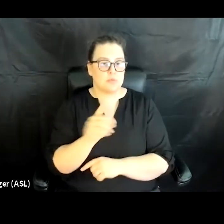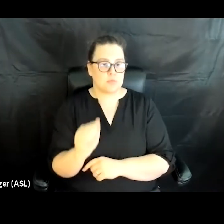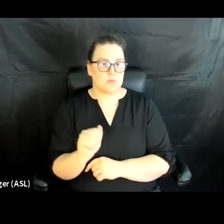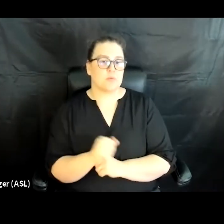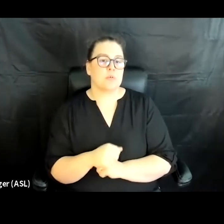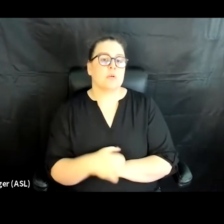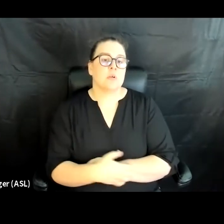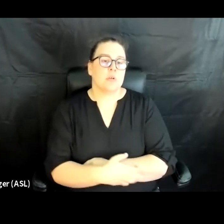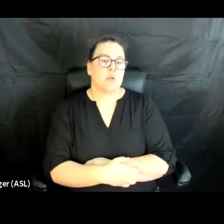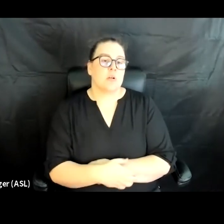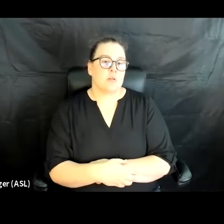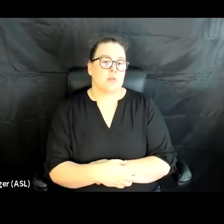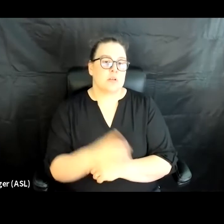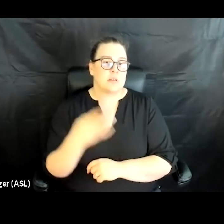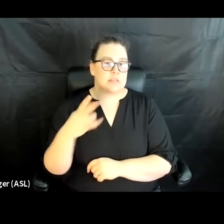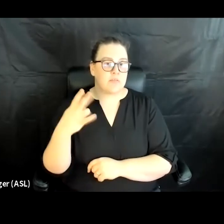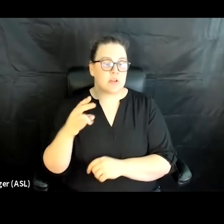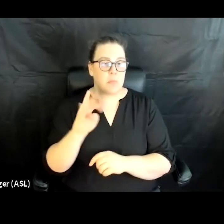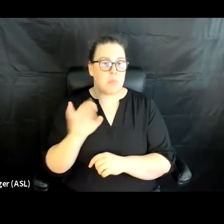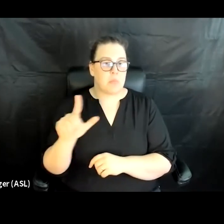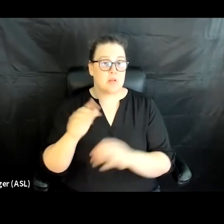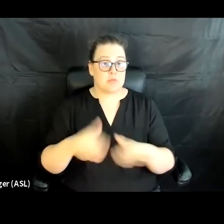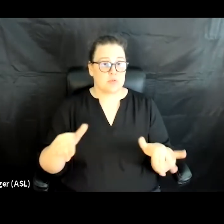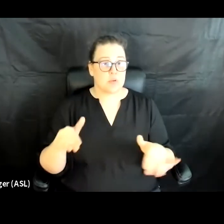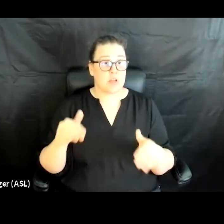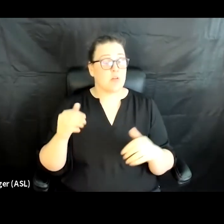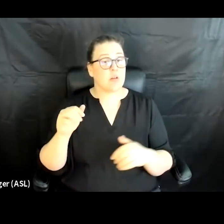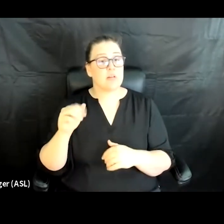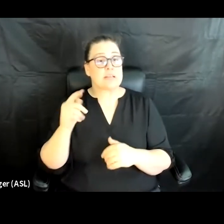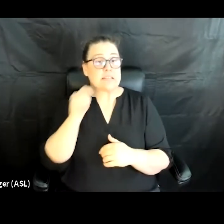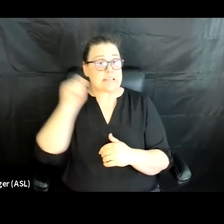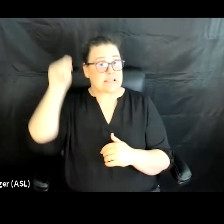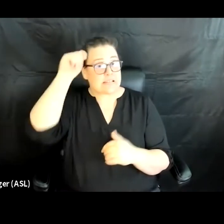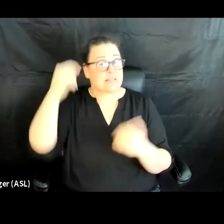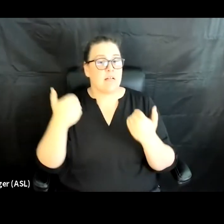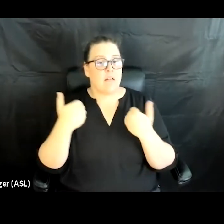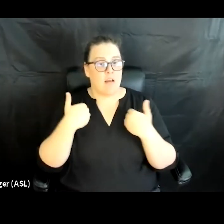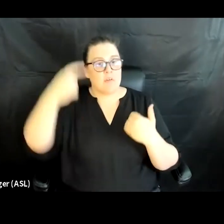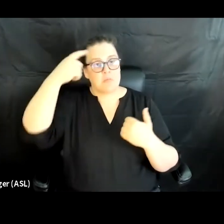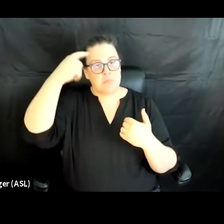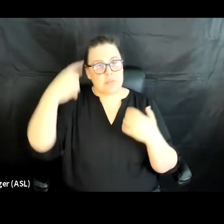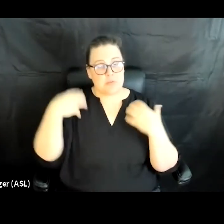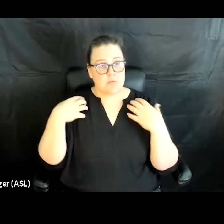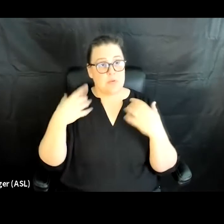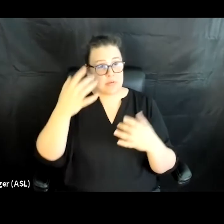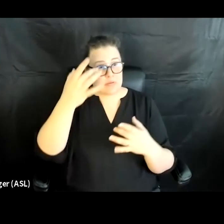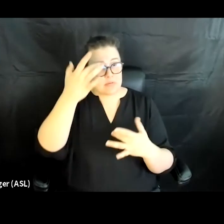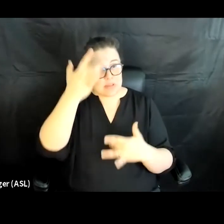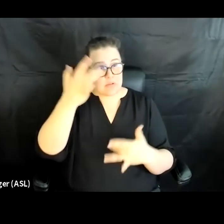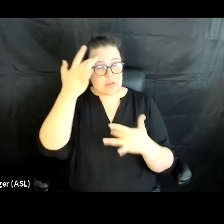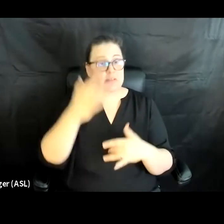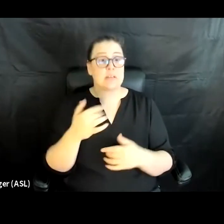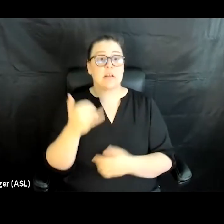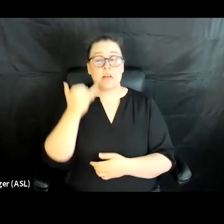mental illness, and that was before COVID. And we also know that untreated mental health